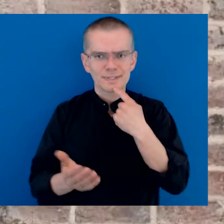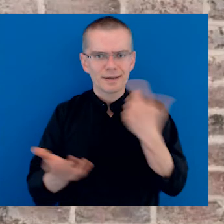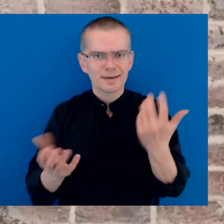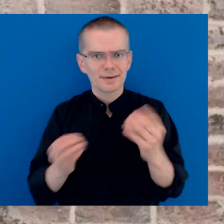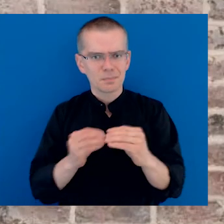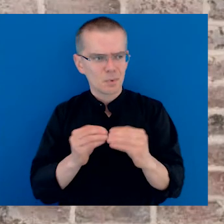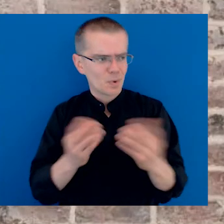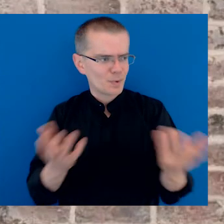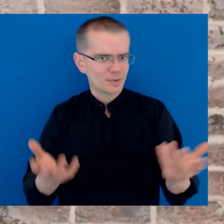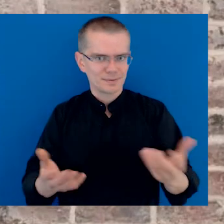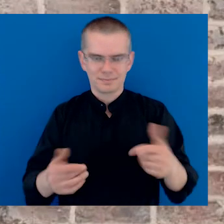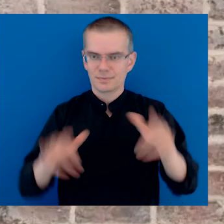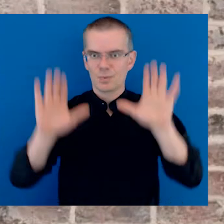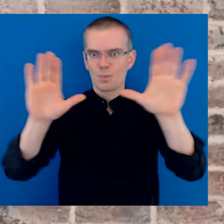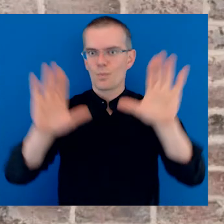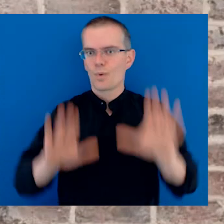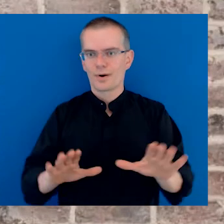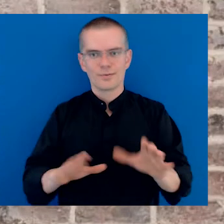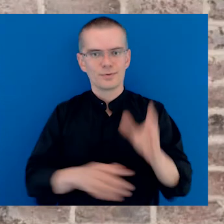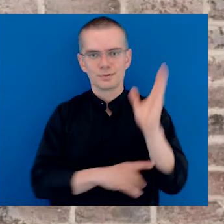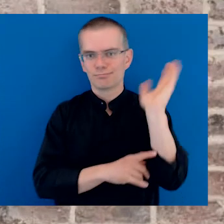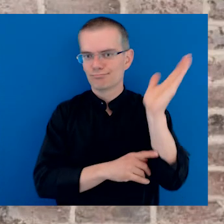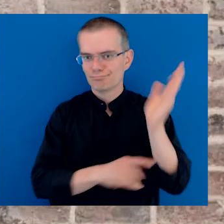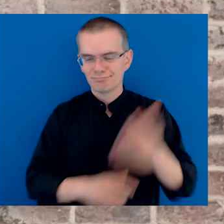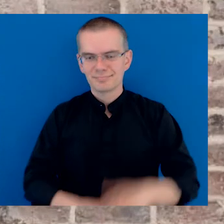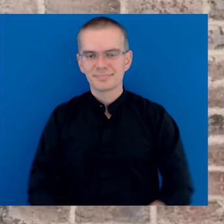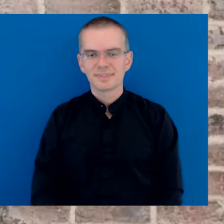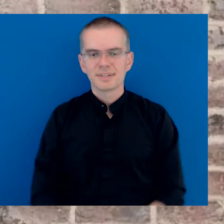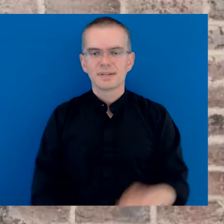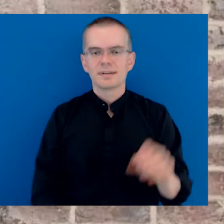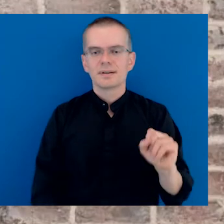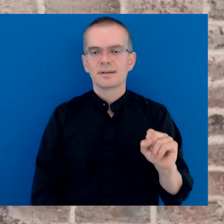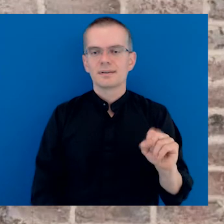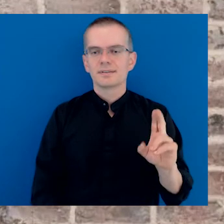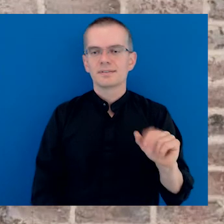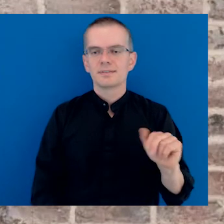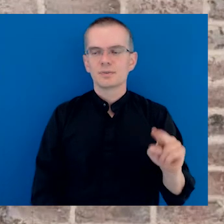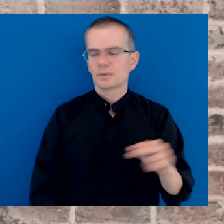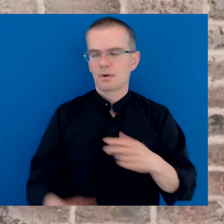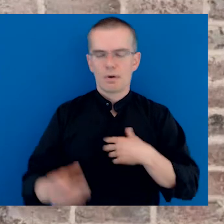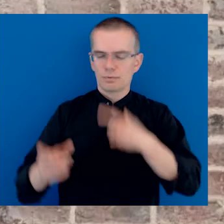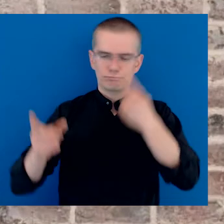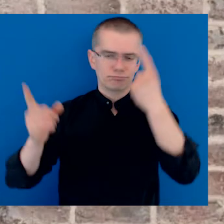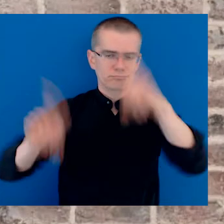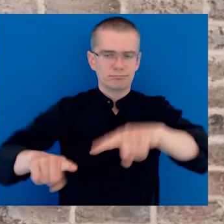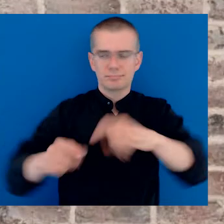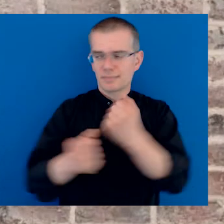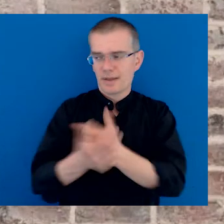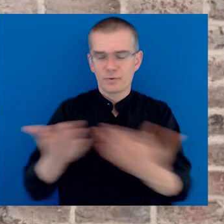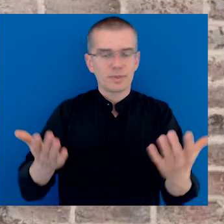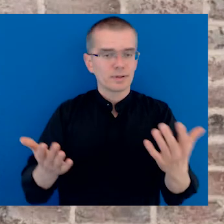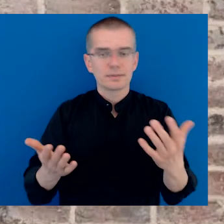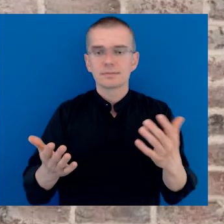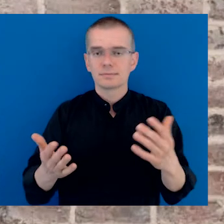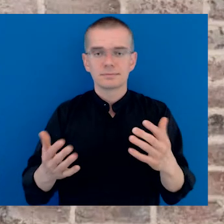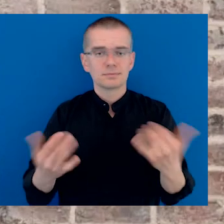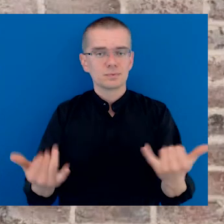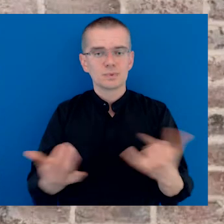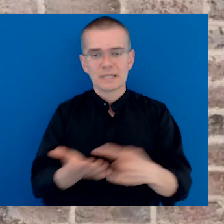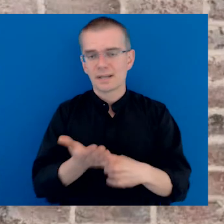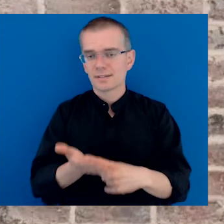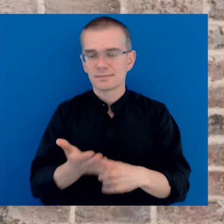Susan, I don't know what to add to today's terrific sessions. No, I echo everything you said